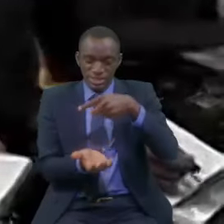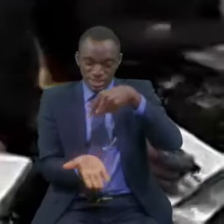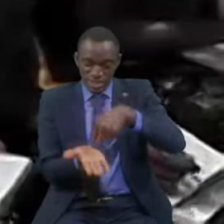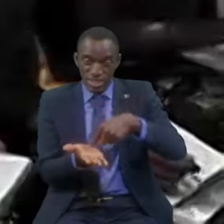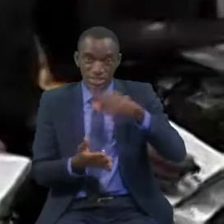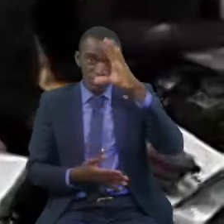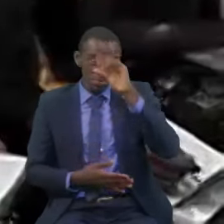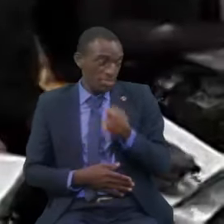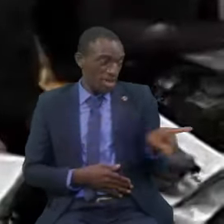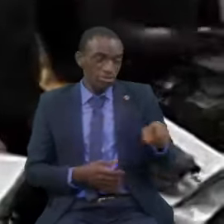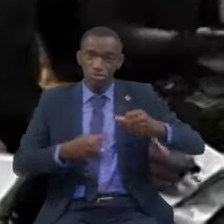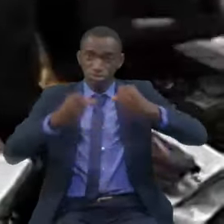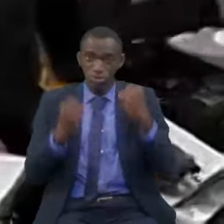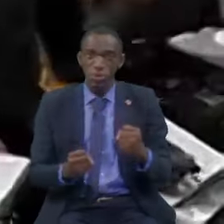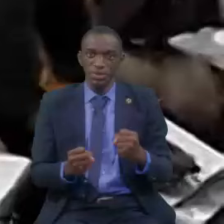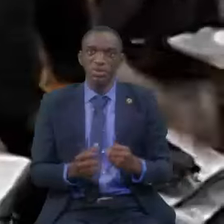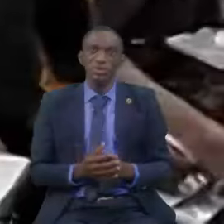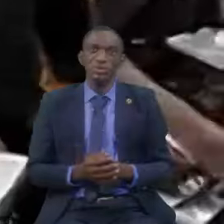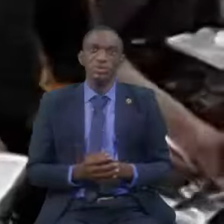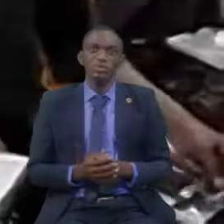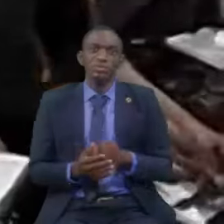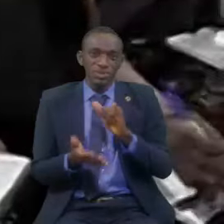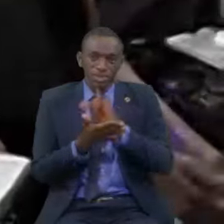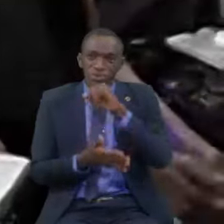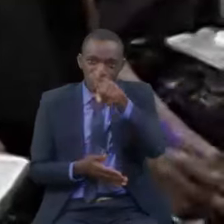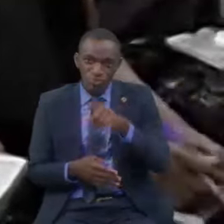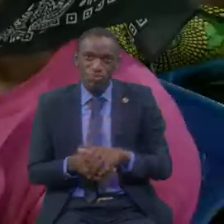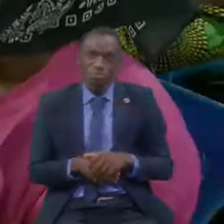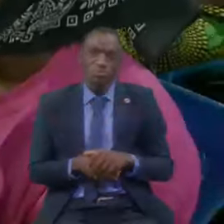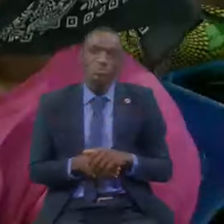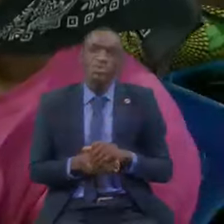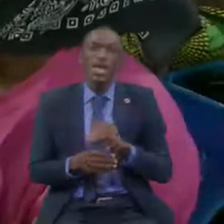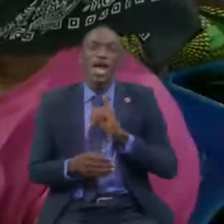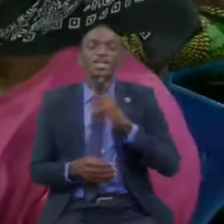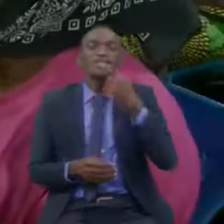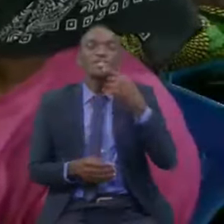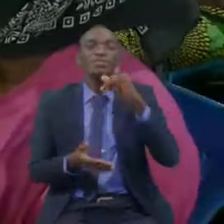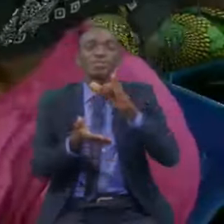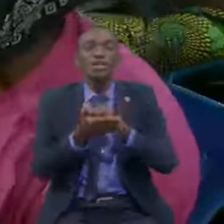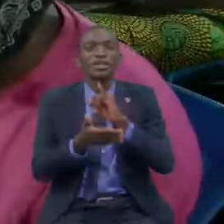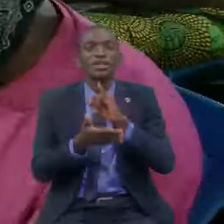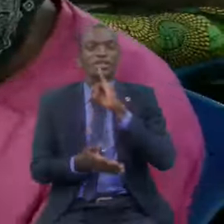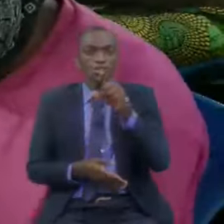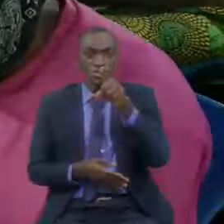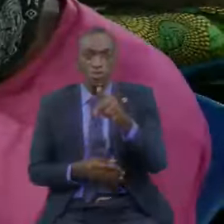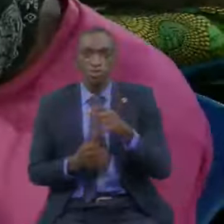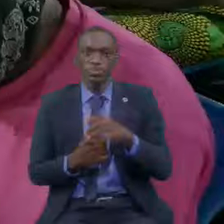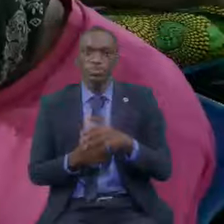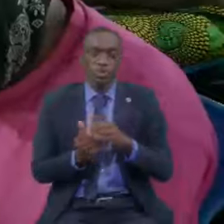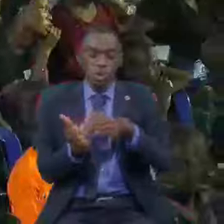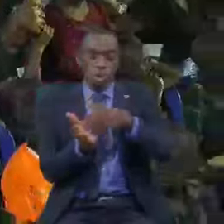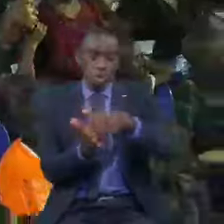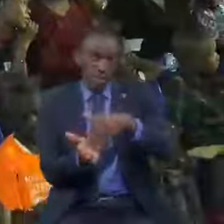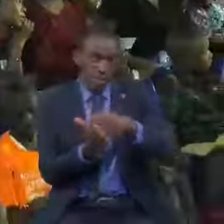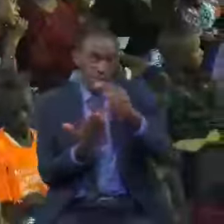strong. That's you. I said, that's you. Weakness will turn to